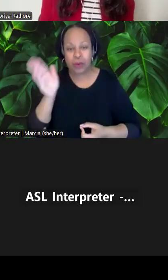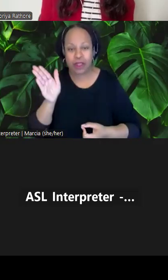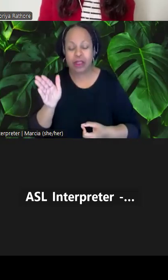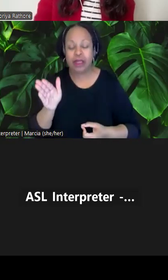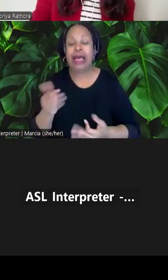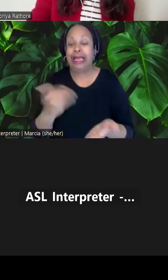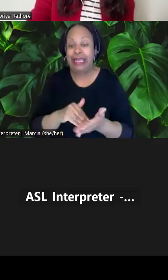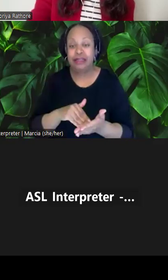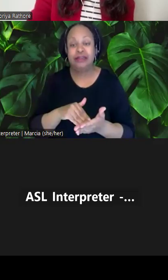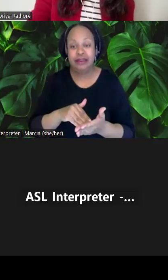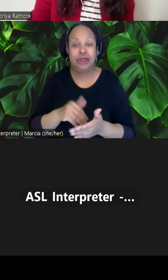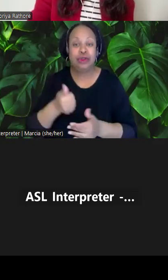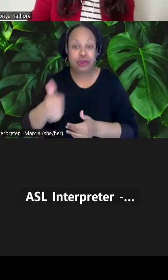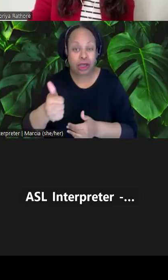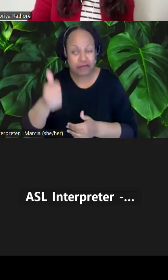end.